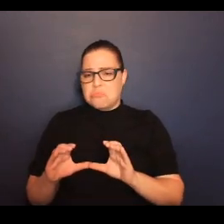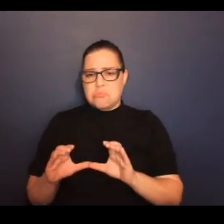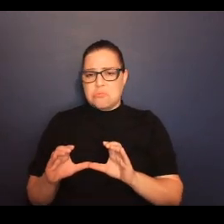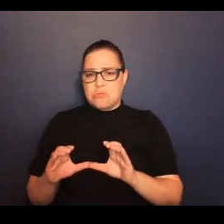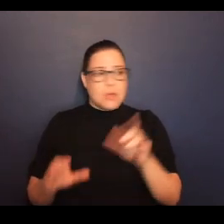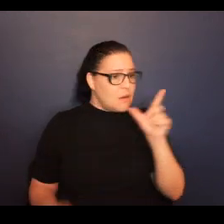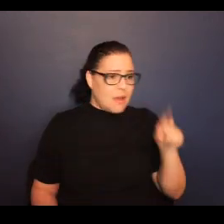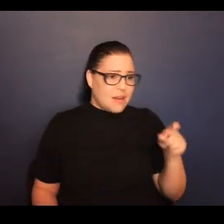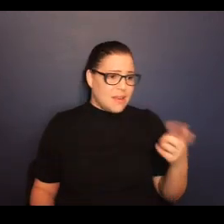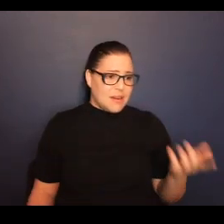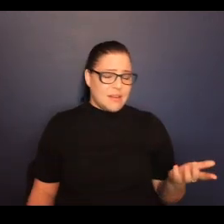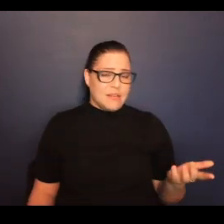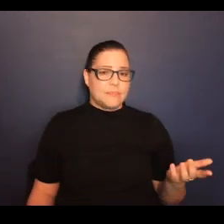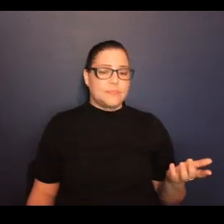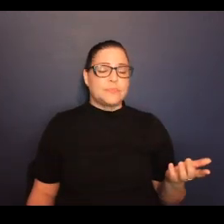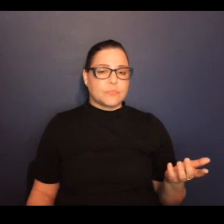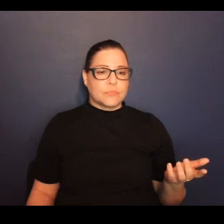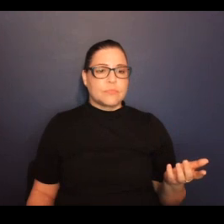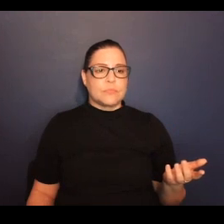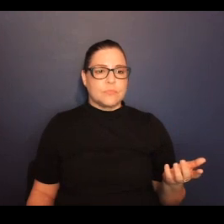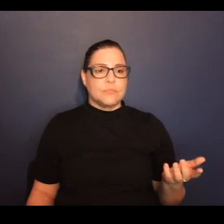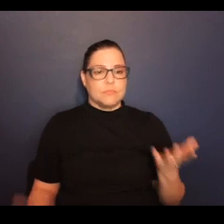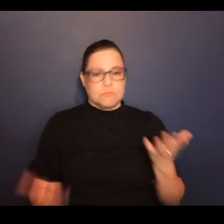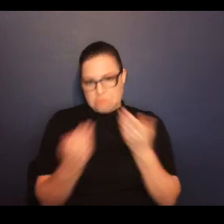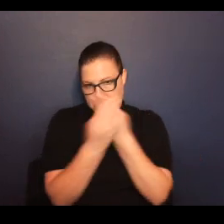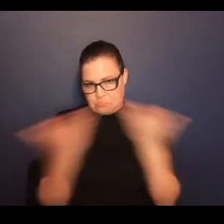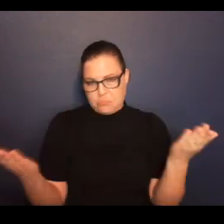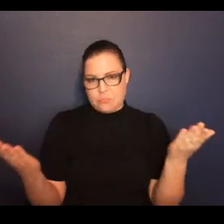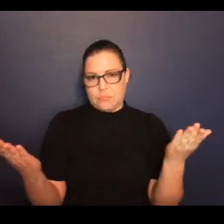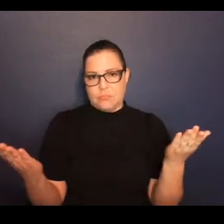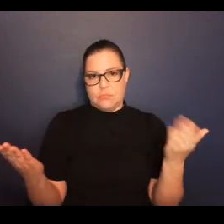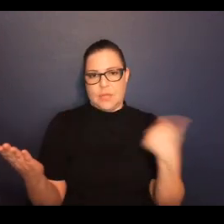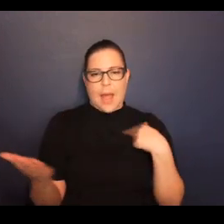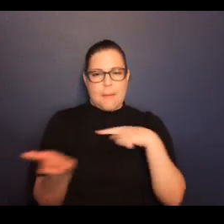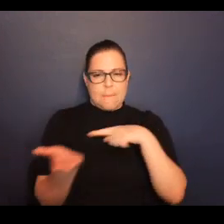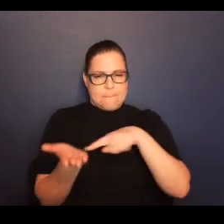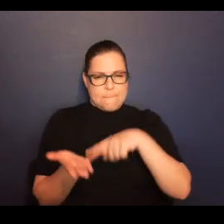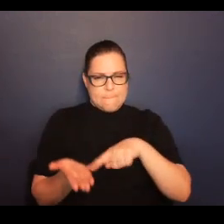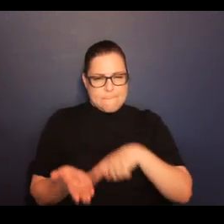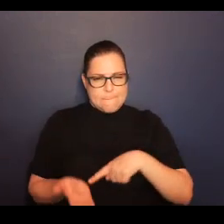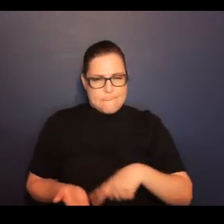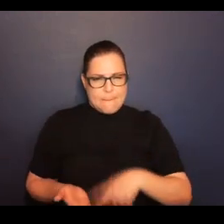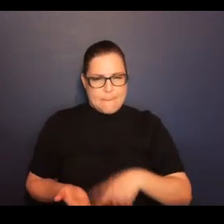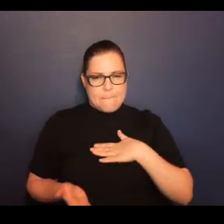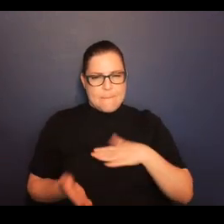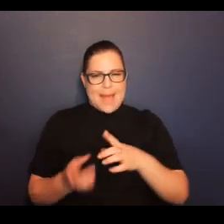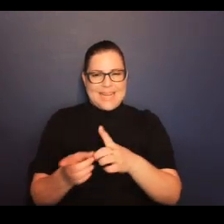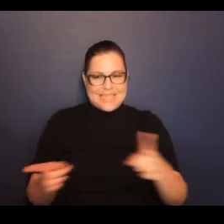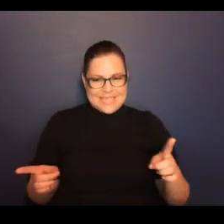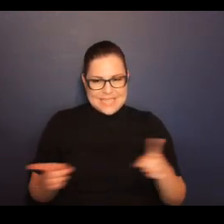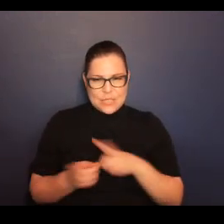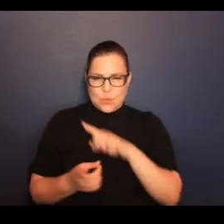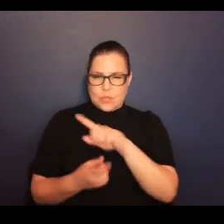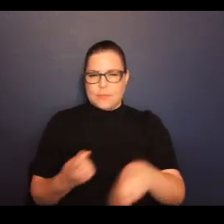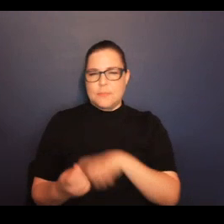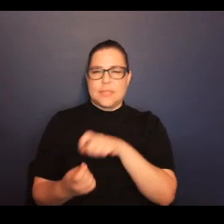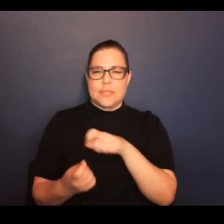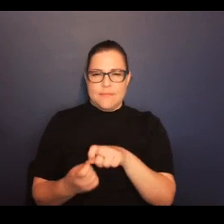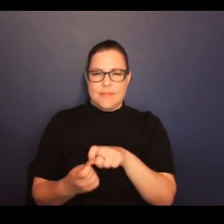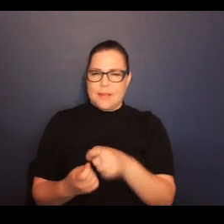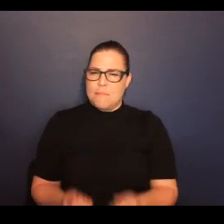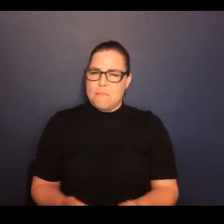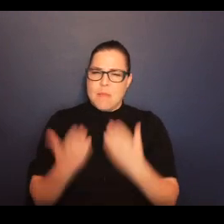it. So what I want to say is I'm studying, at least in my district, especially two, hundreds